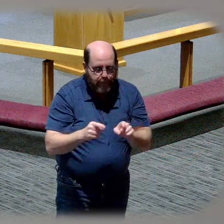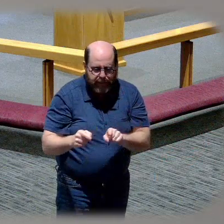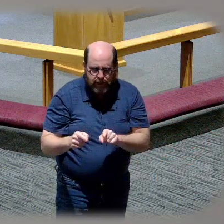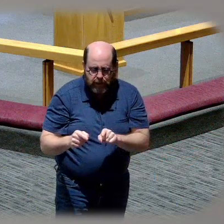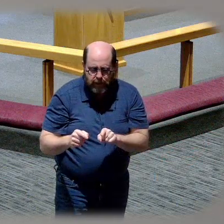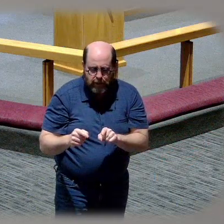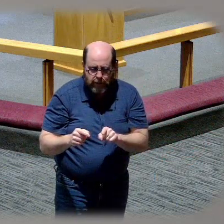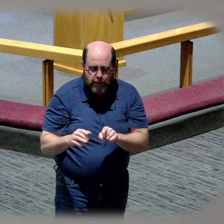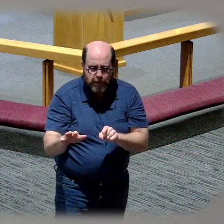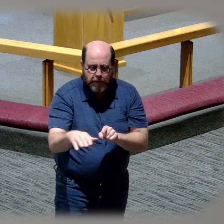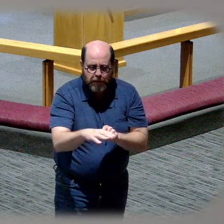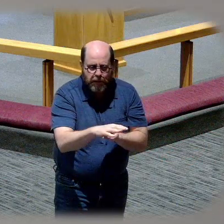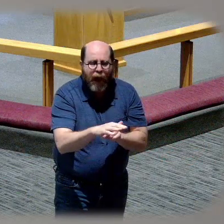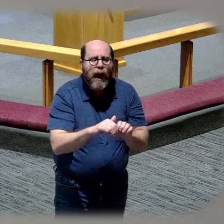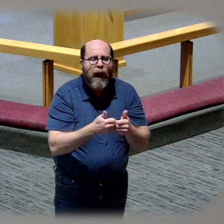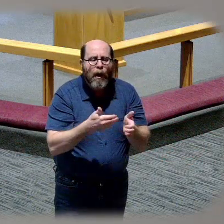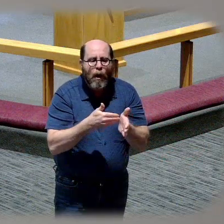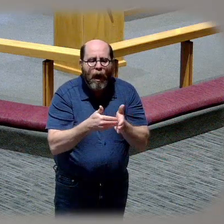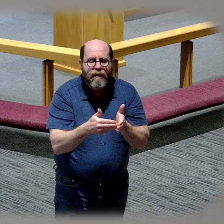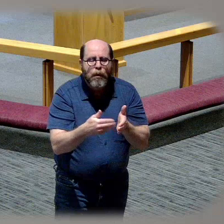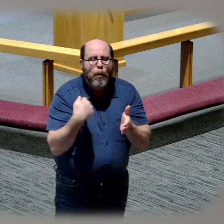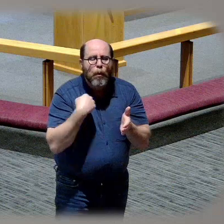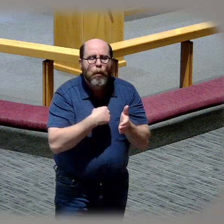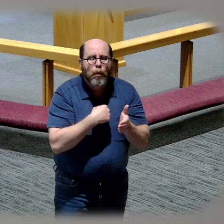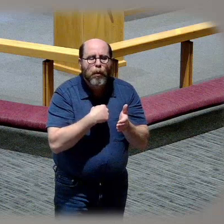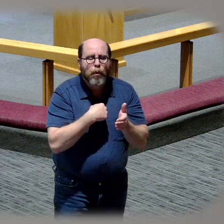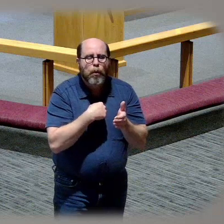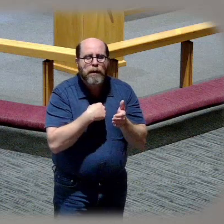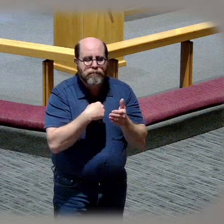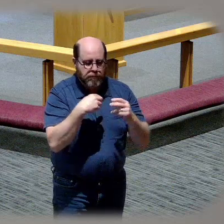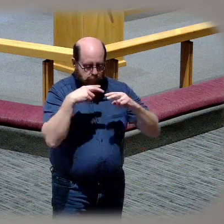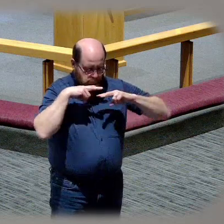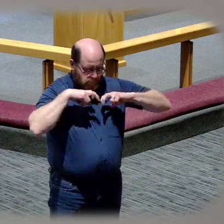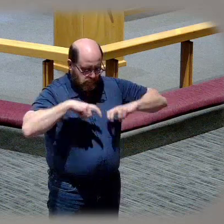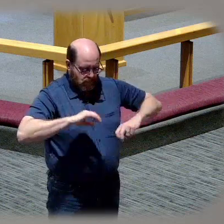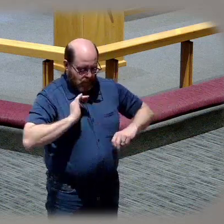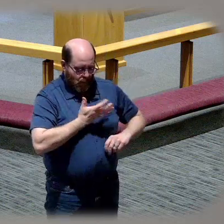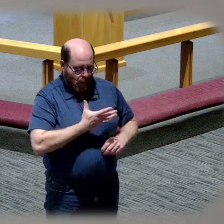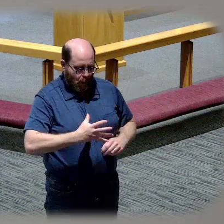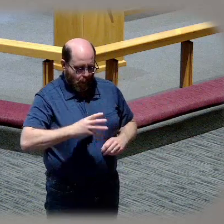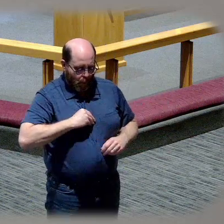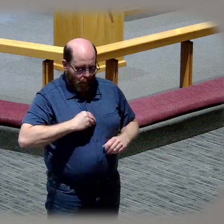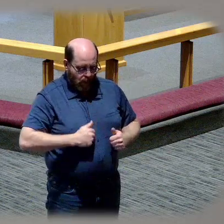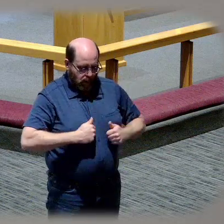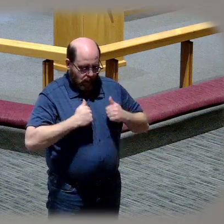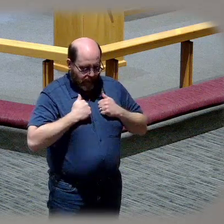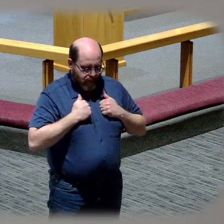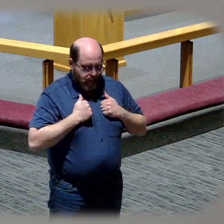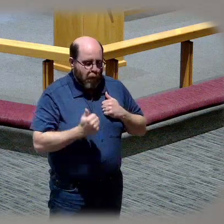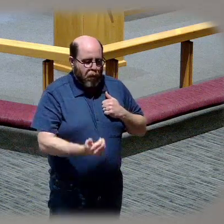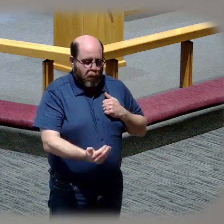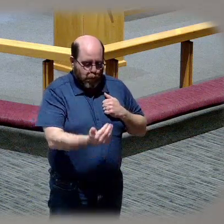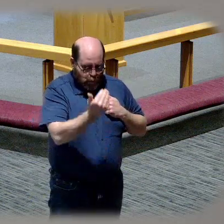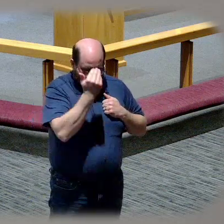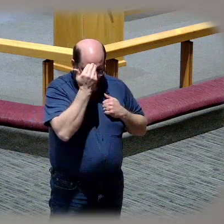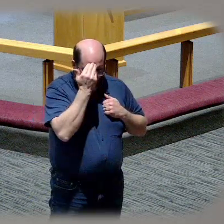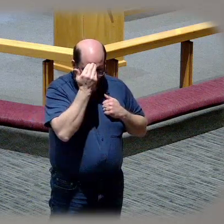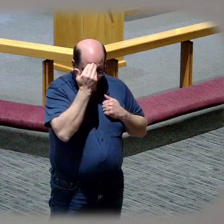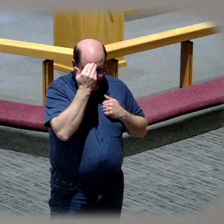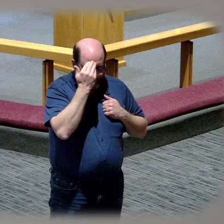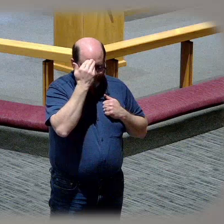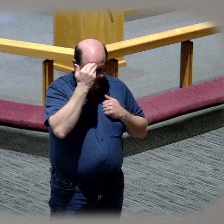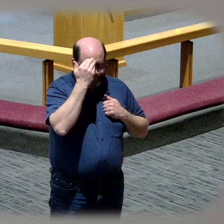How often do we look at what's going on in our lives and know what it is?